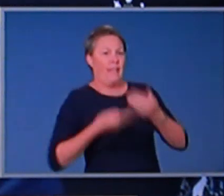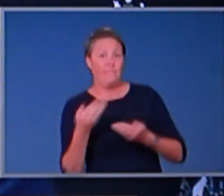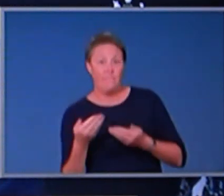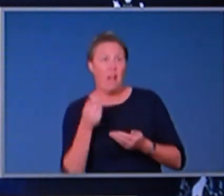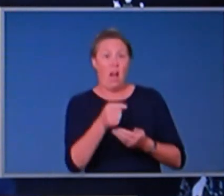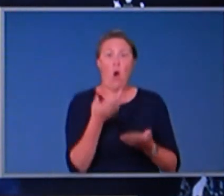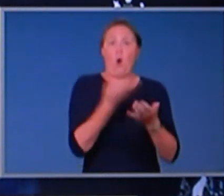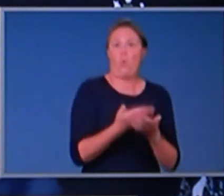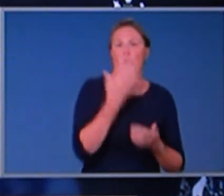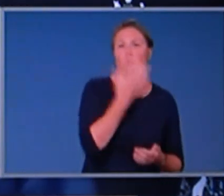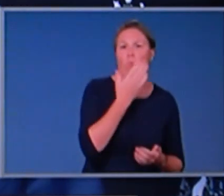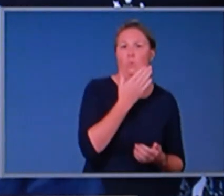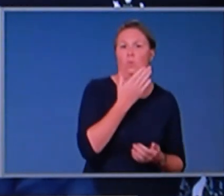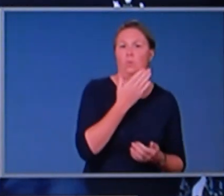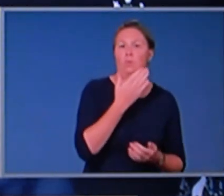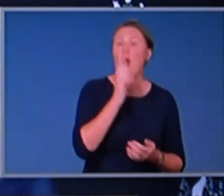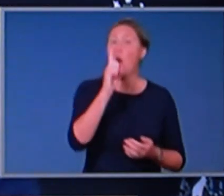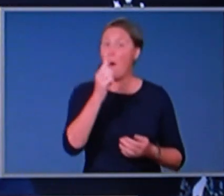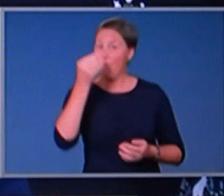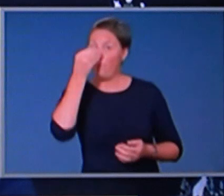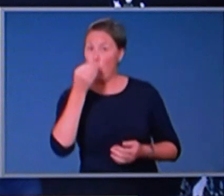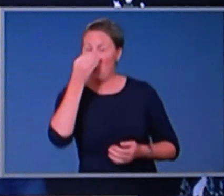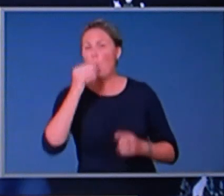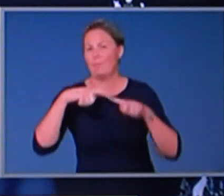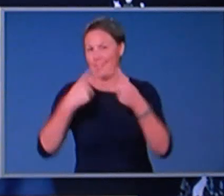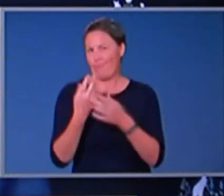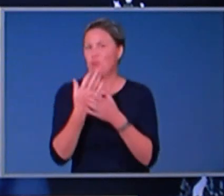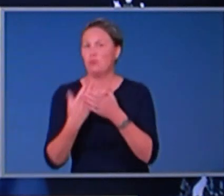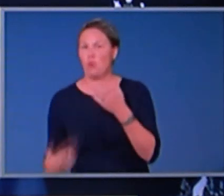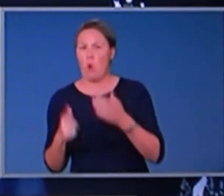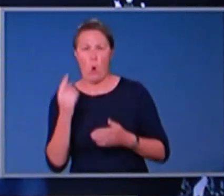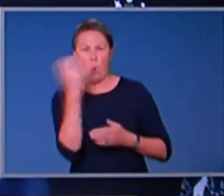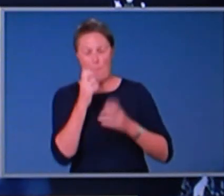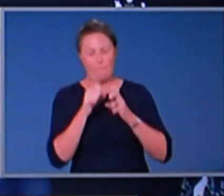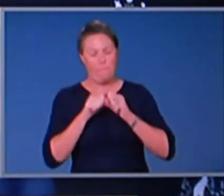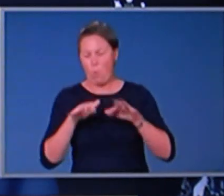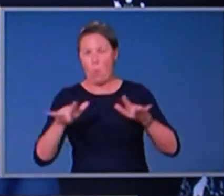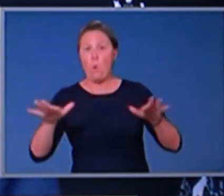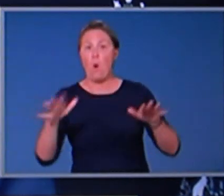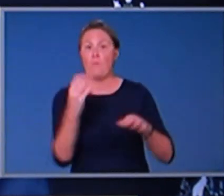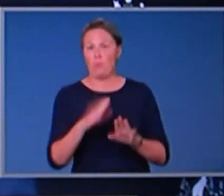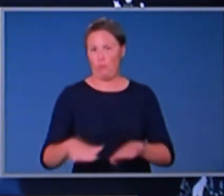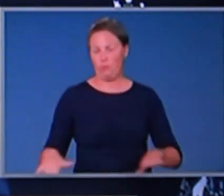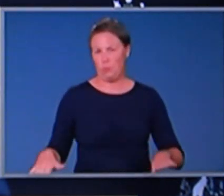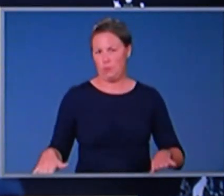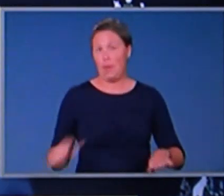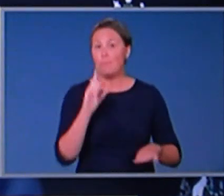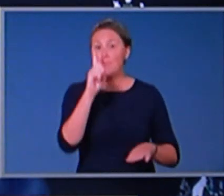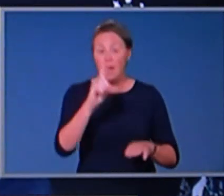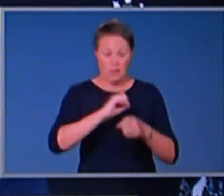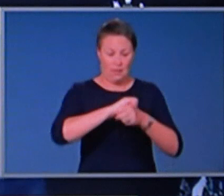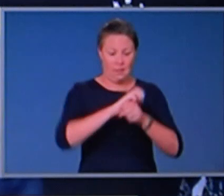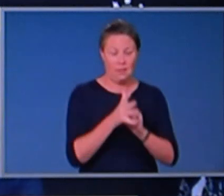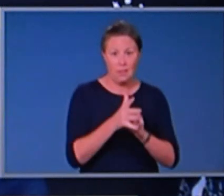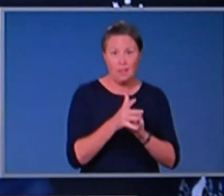from influenza, where we know they are sometimes super spreaders and can spread the virus. So we think the community risk